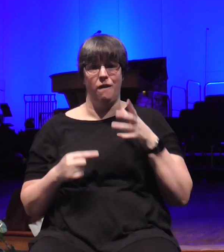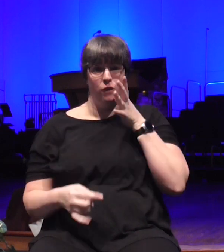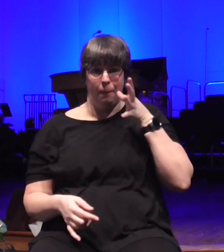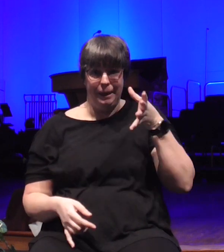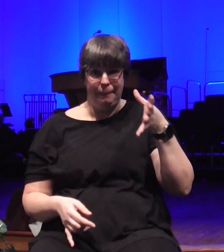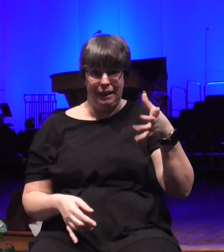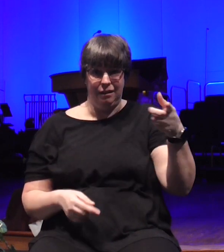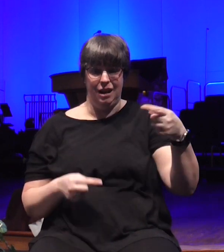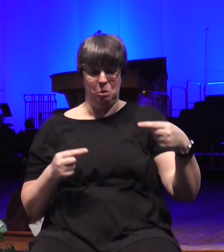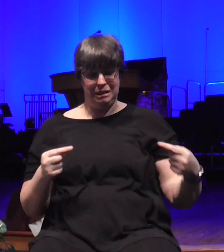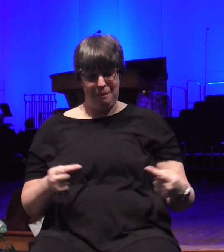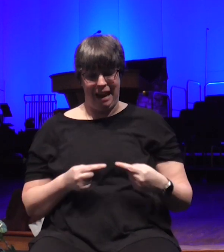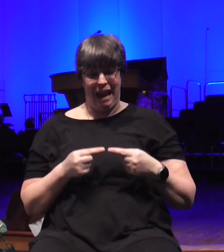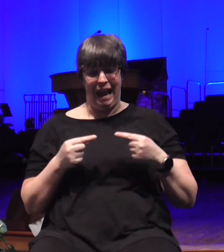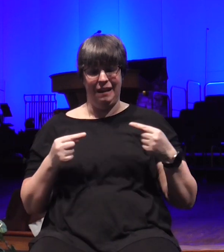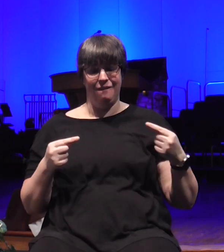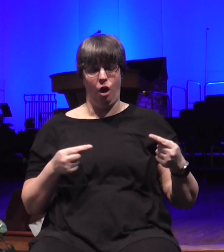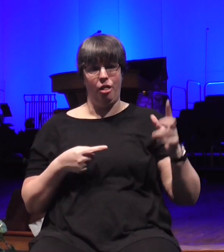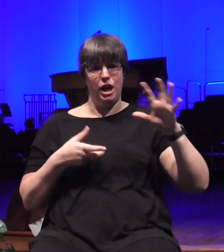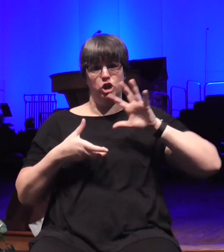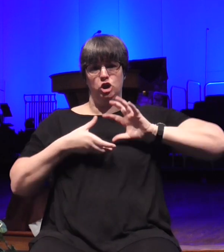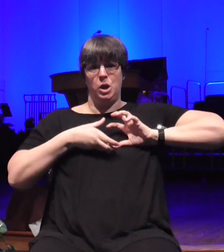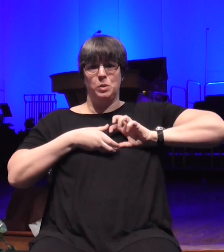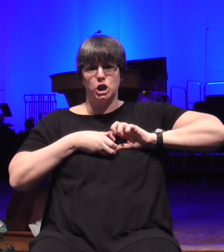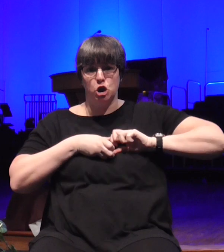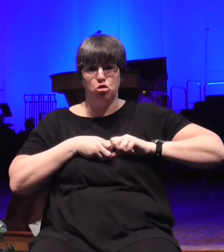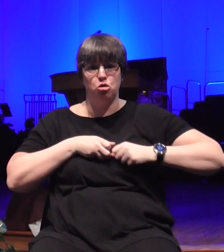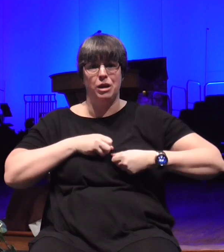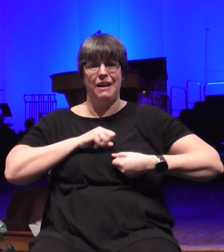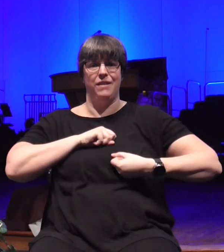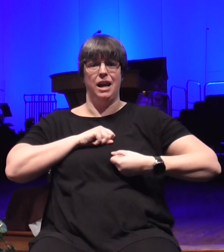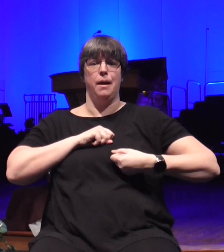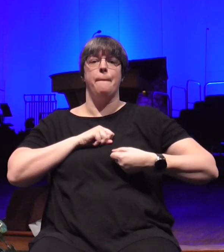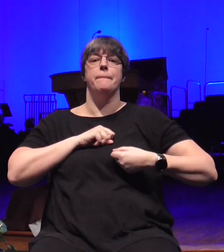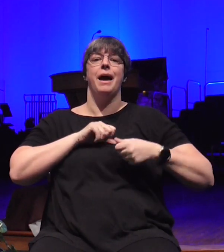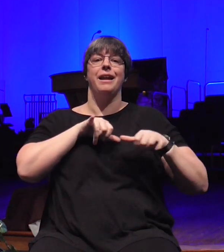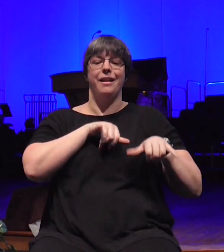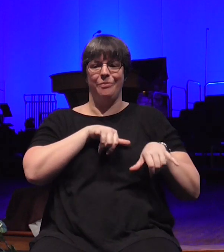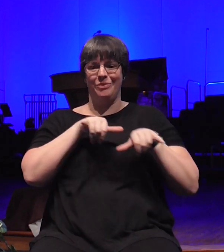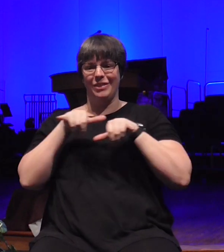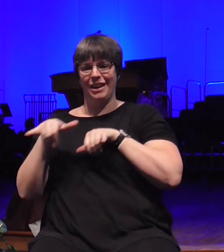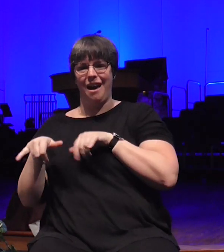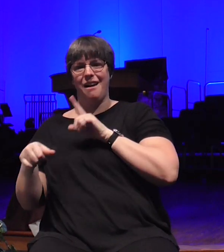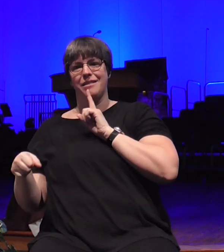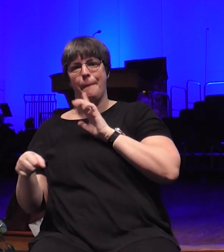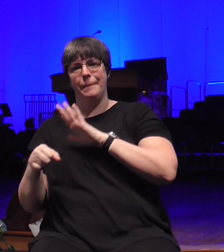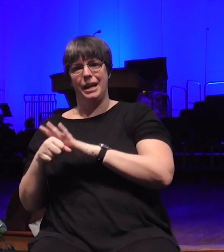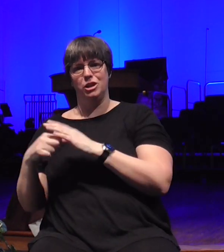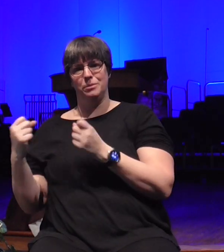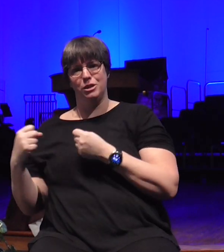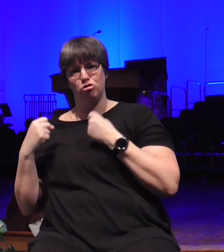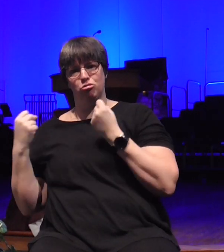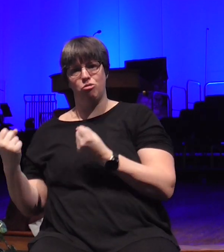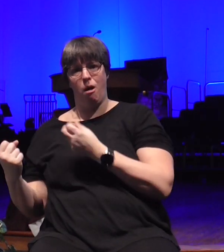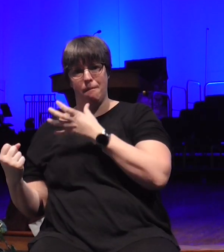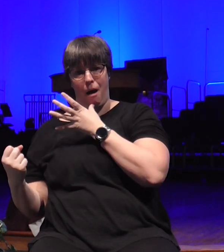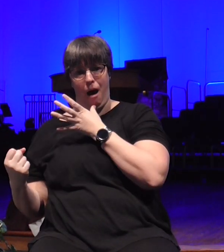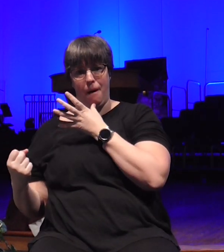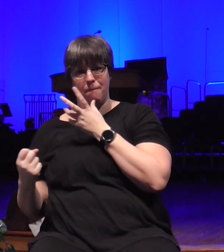how she entered into her grieving, also committed to being a strong mom for those boys,